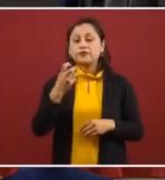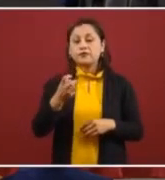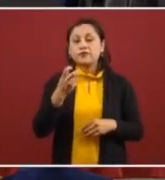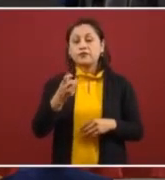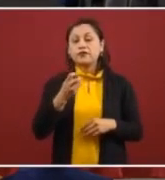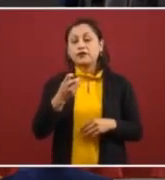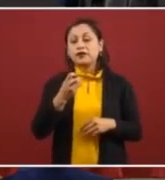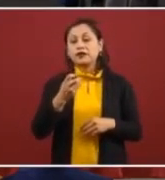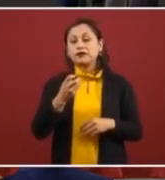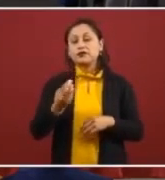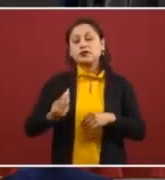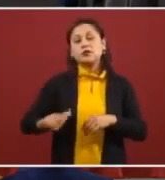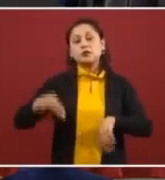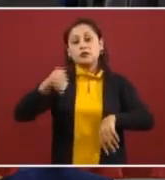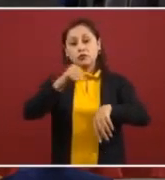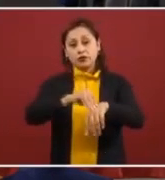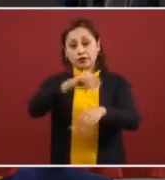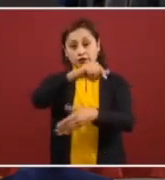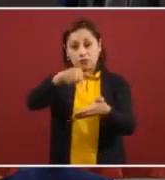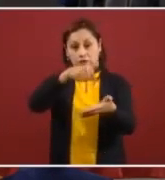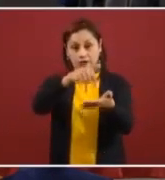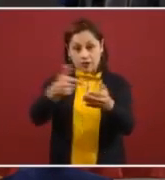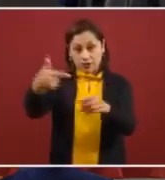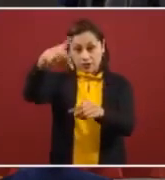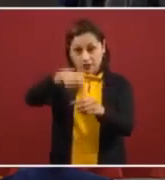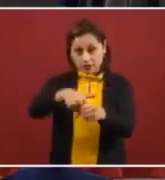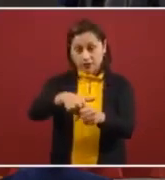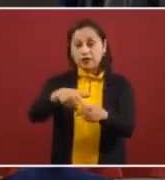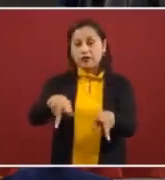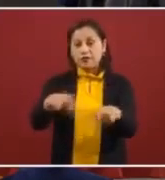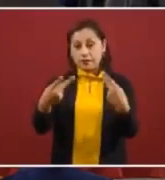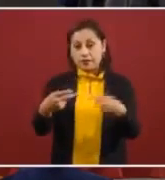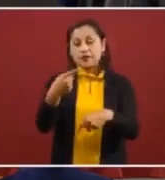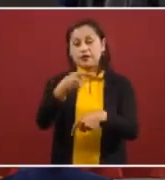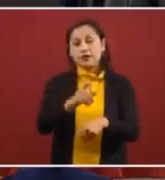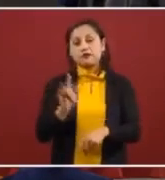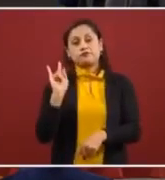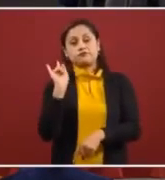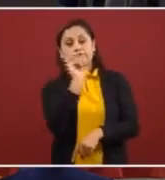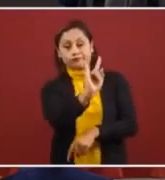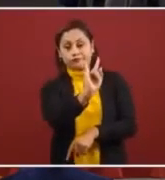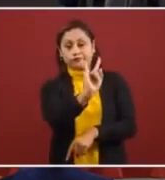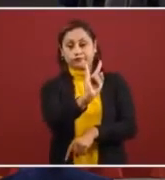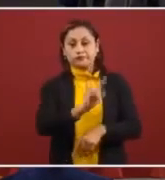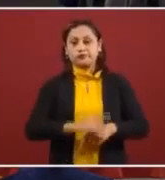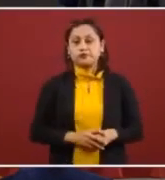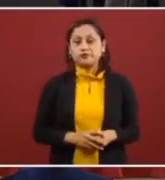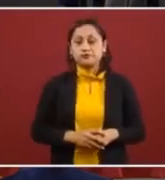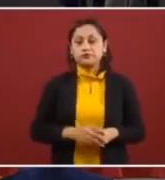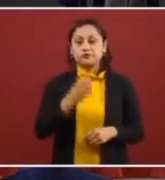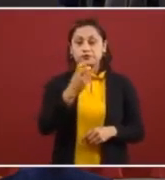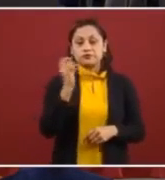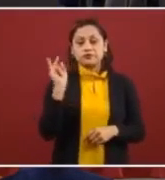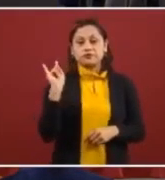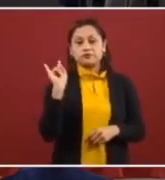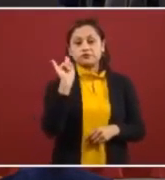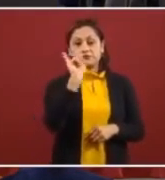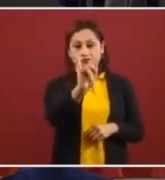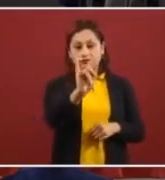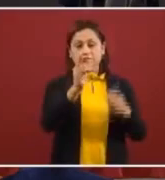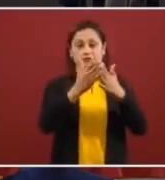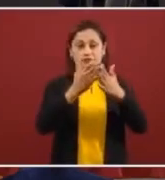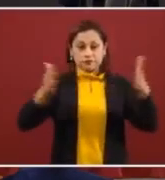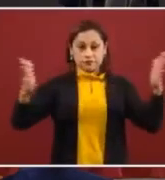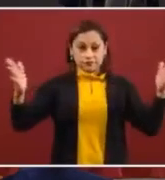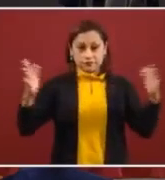So the ones that did well get at one of these, so that people can see it from a distance, that this is